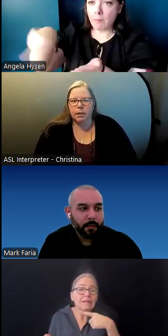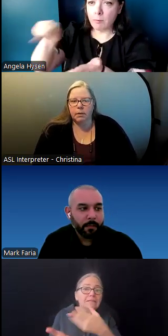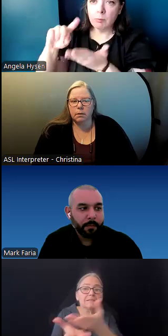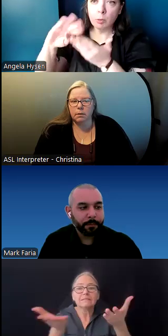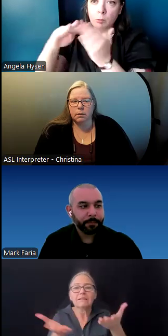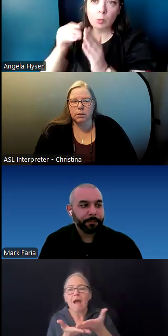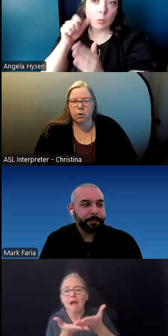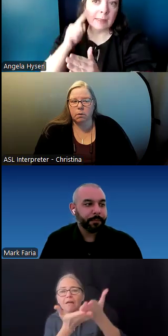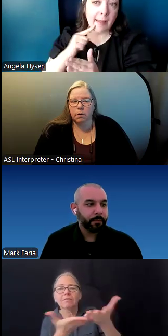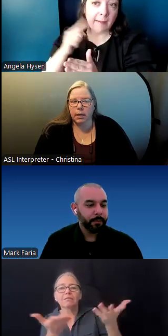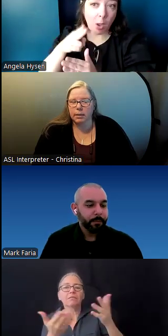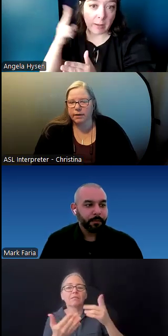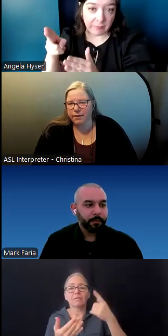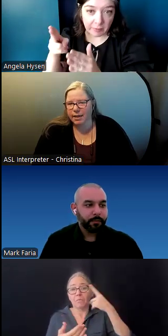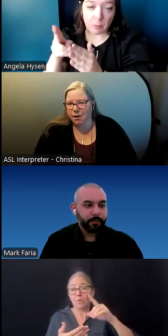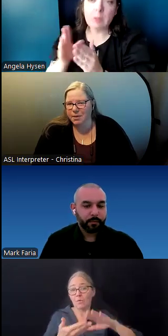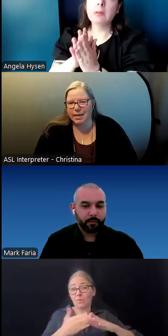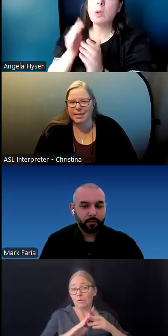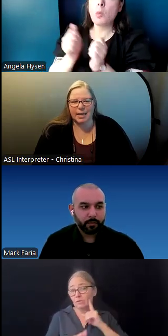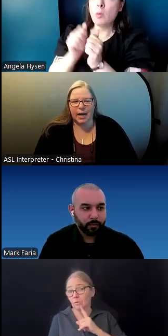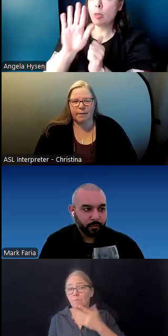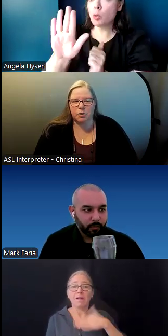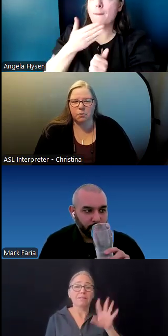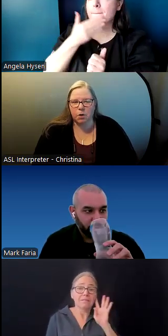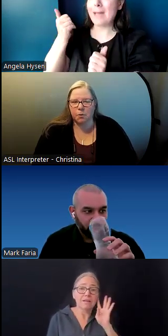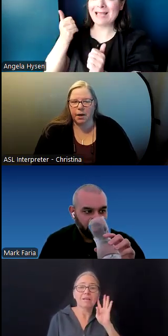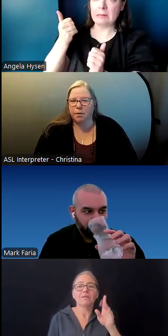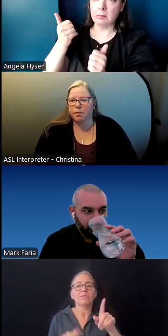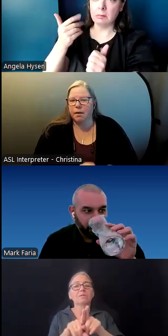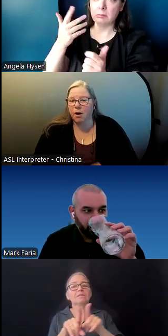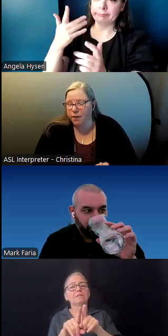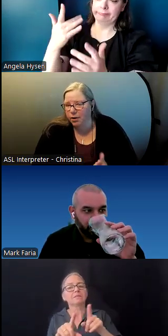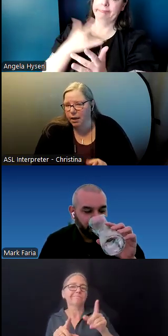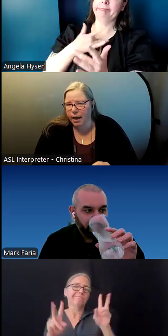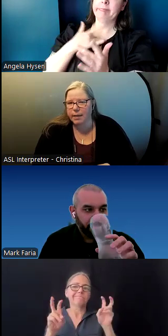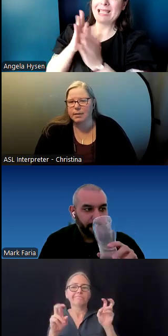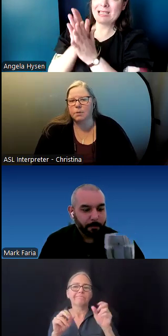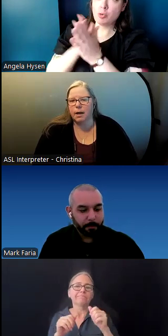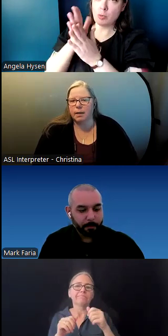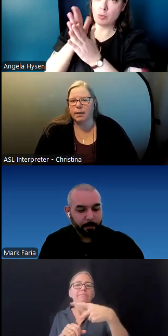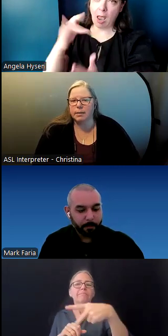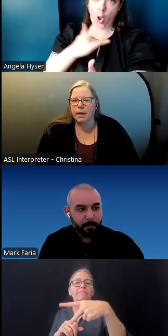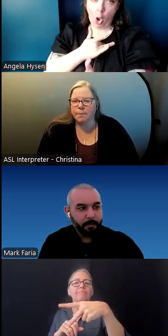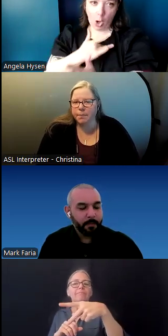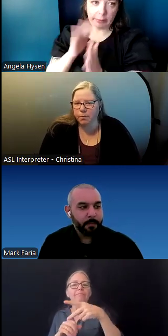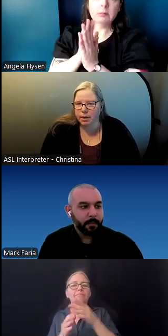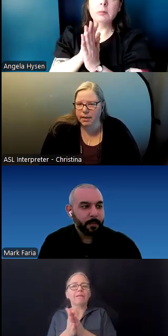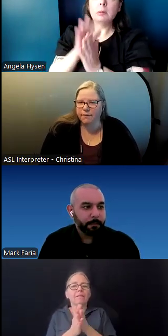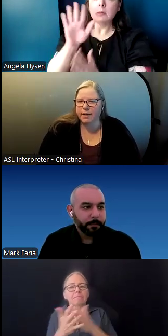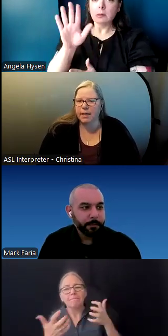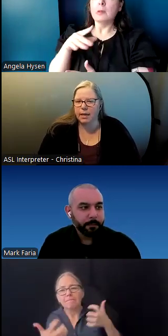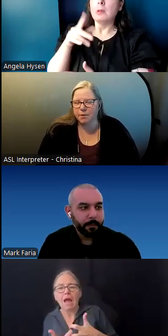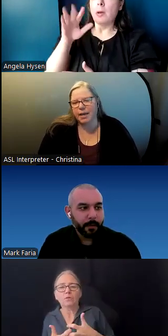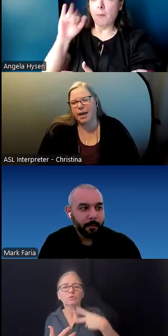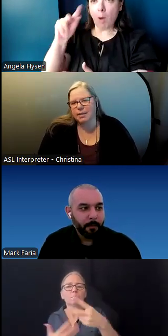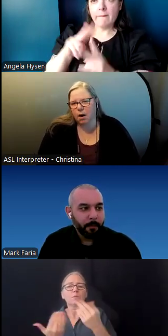Um, so he definitely always takes time to work with hard of hearing clients as well as people who are deaf,